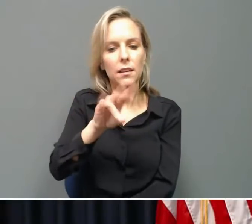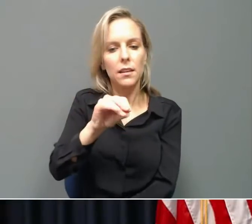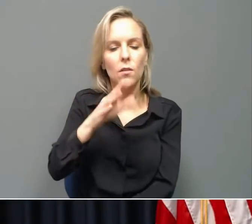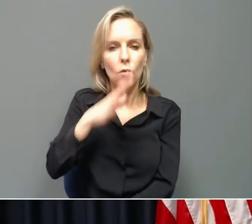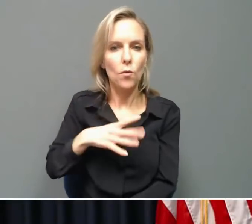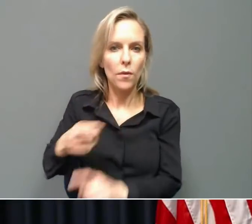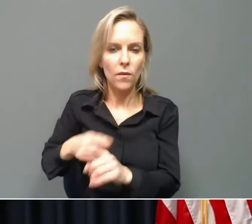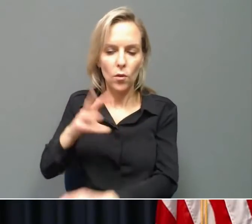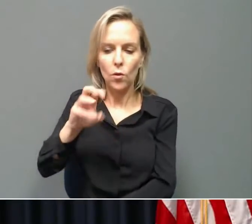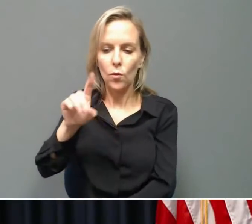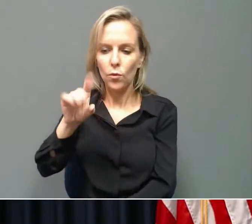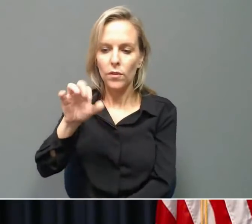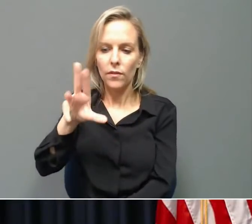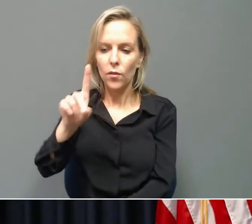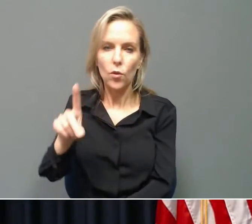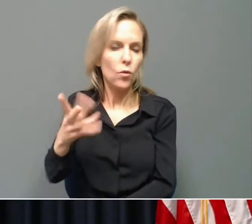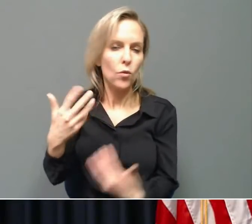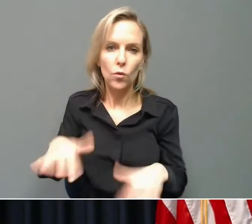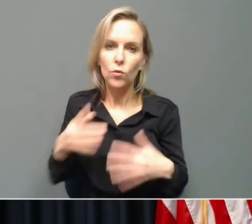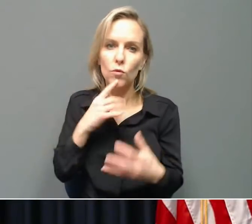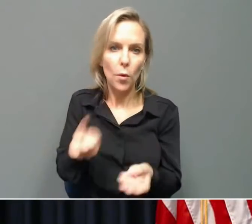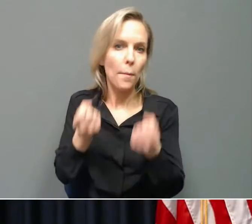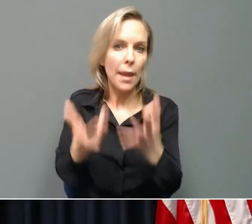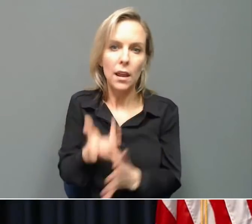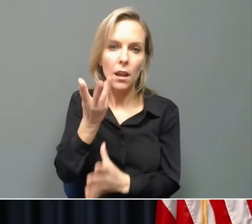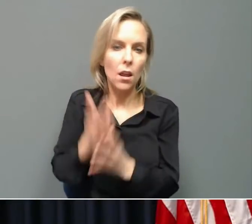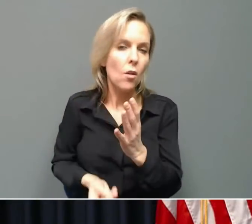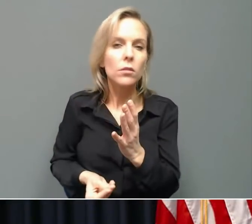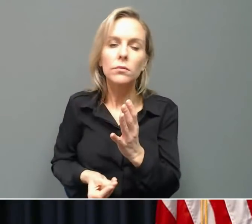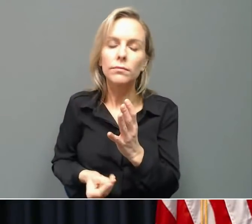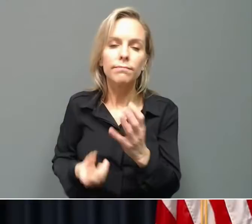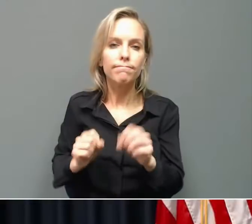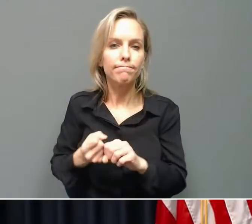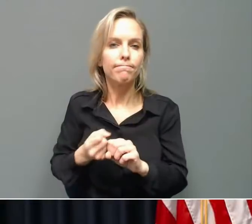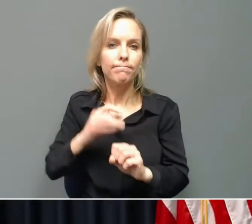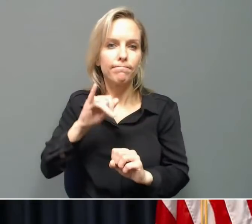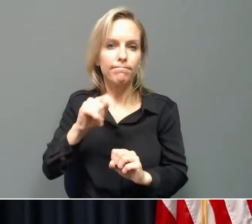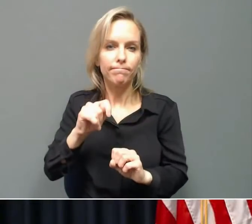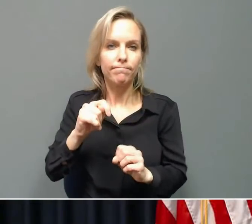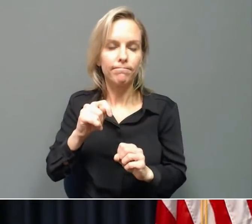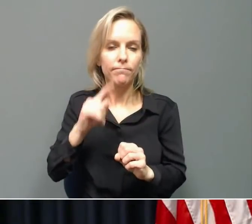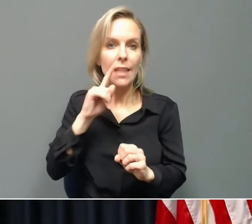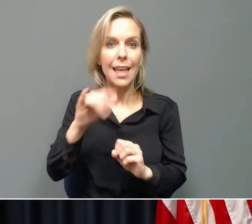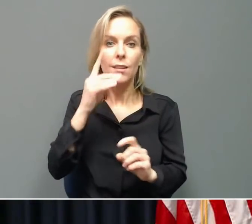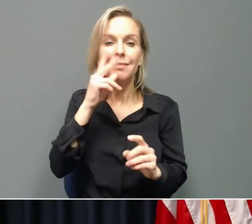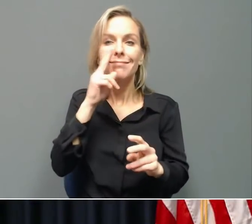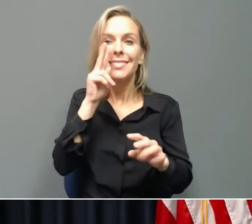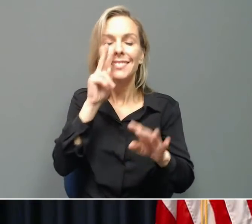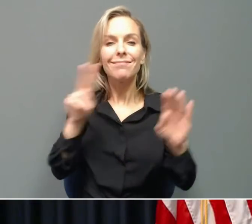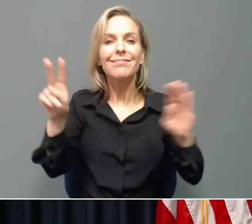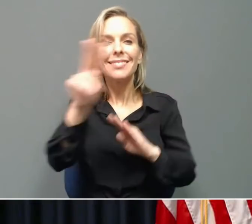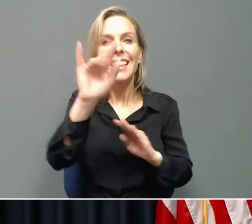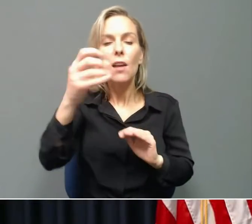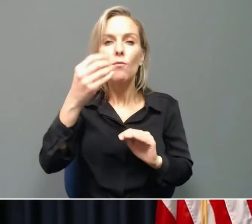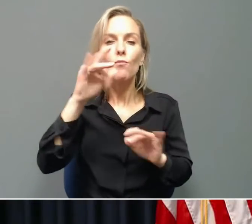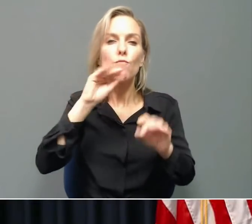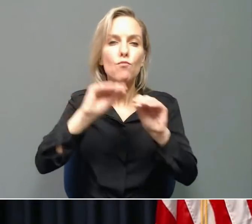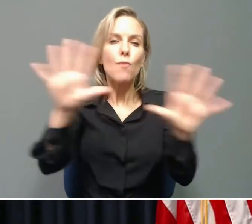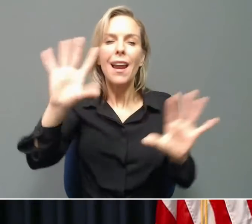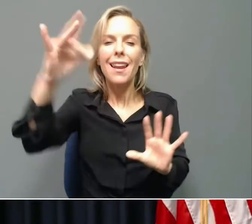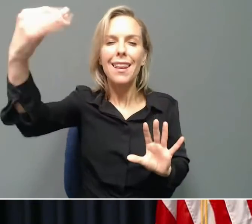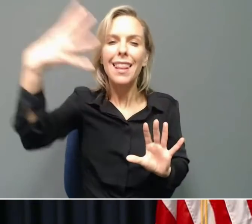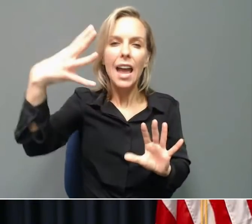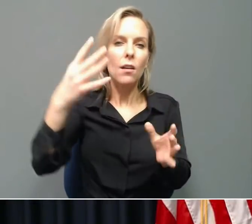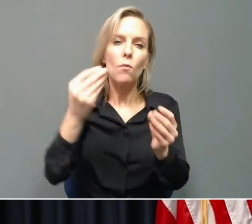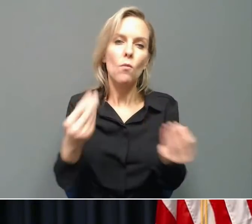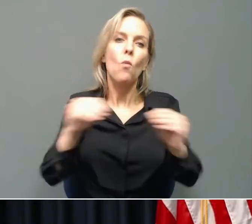Woodford. Far too many losses. Makes that bright light that we're moving towards even more important.